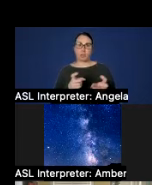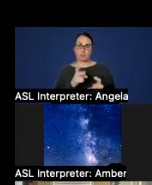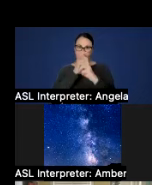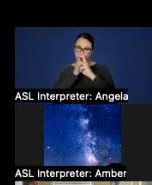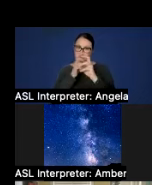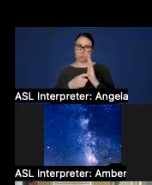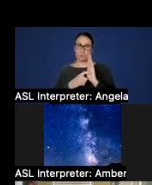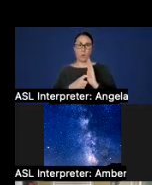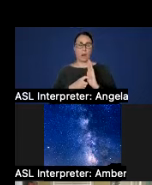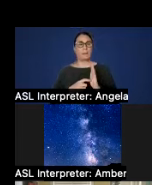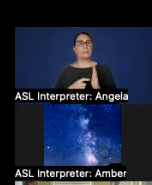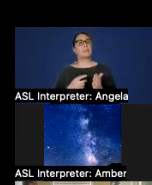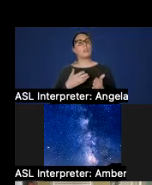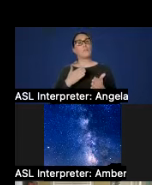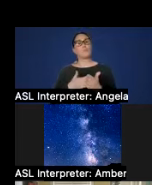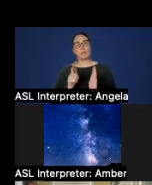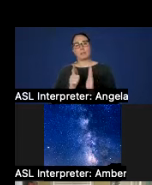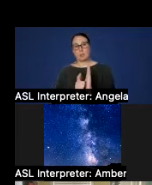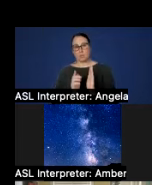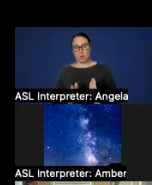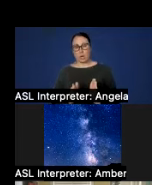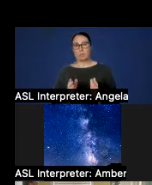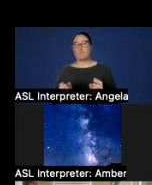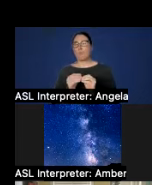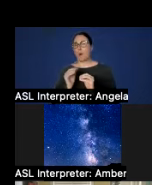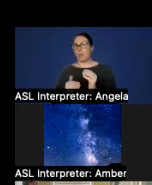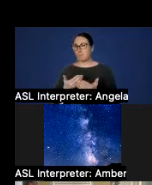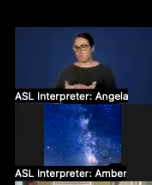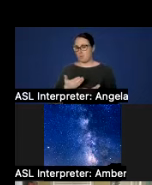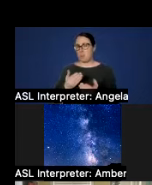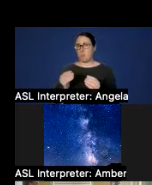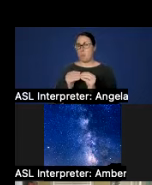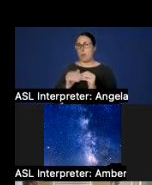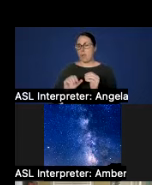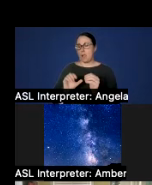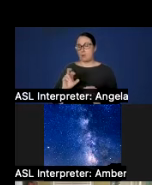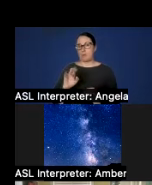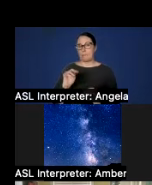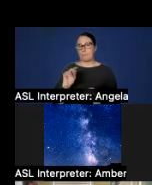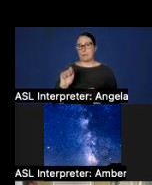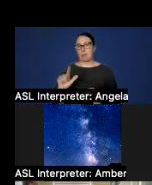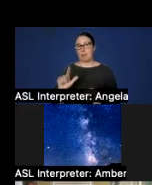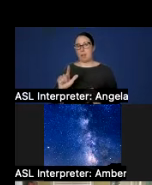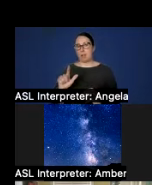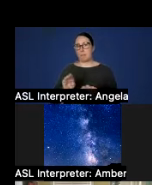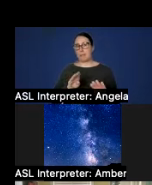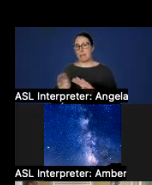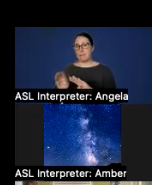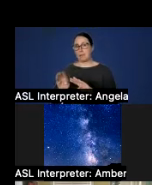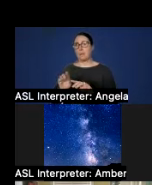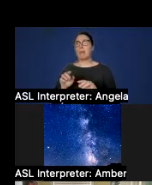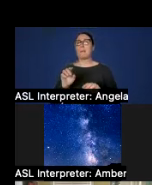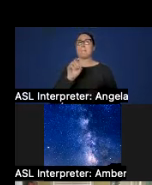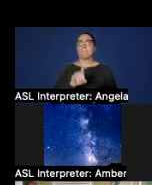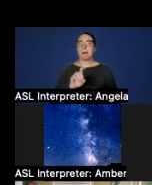what they have to prove is more than just the criminal behavior. There has to be that established relationship that must be